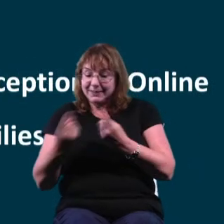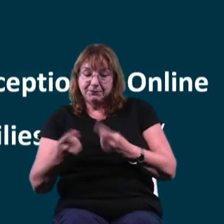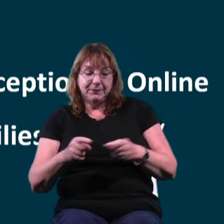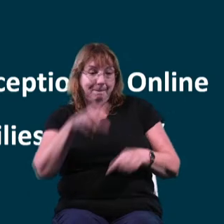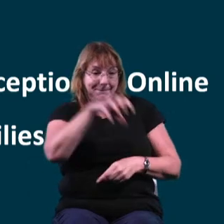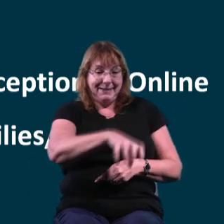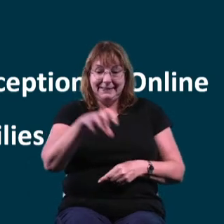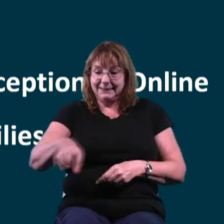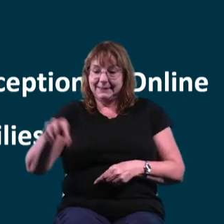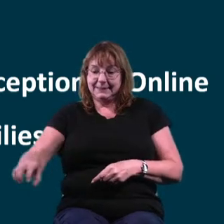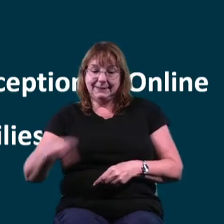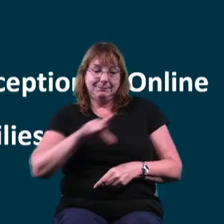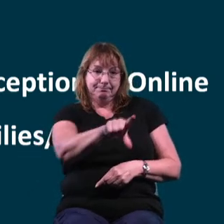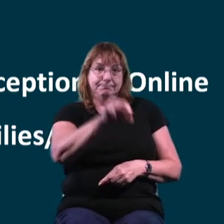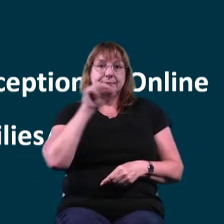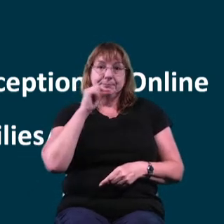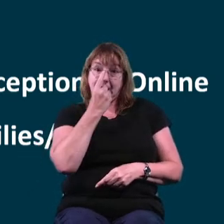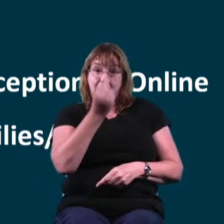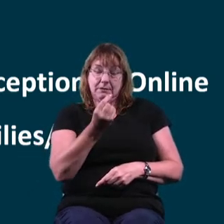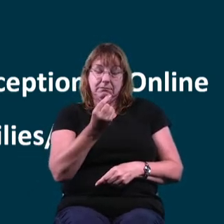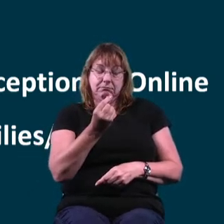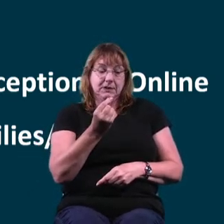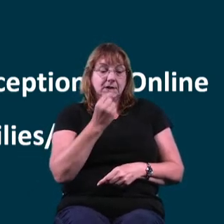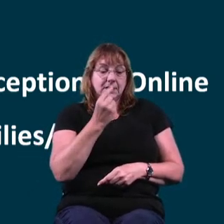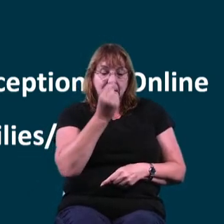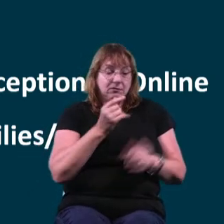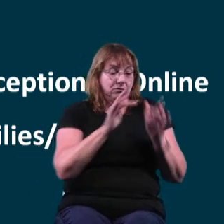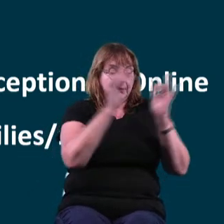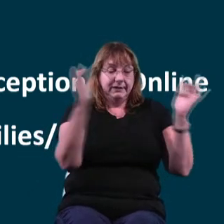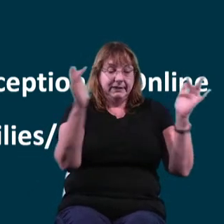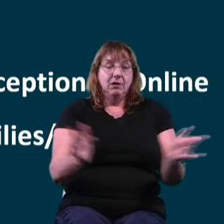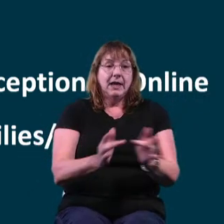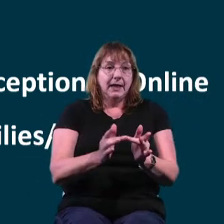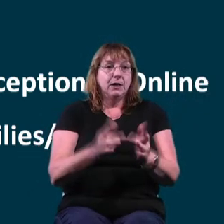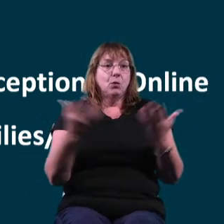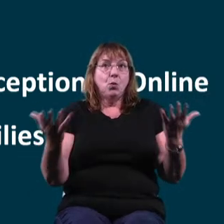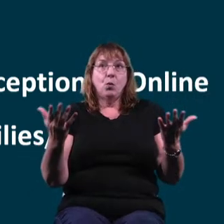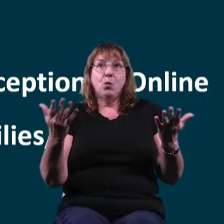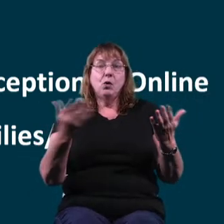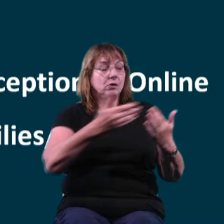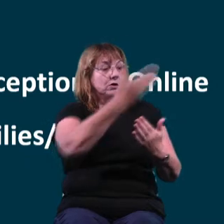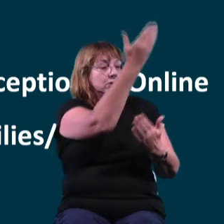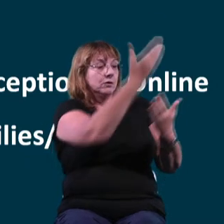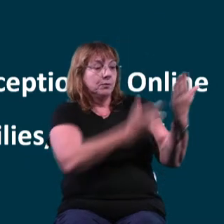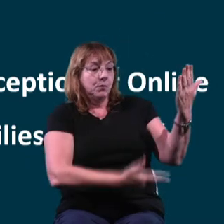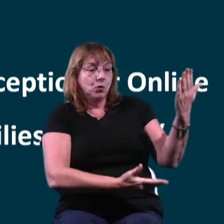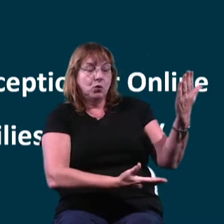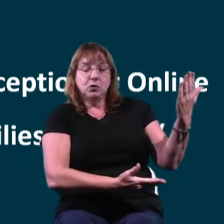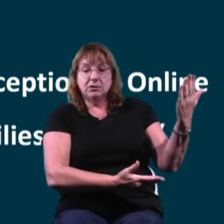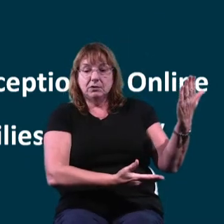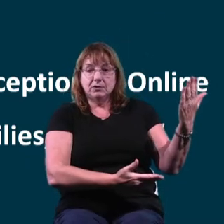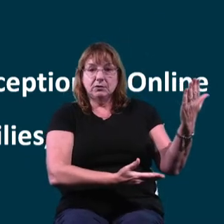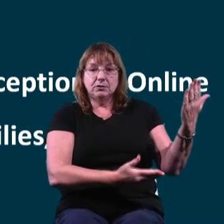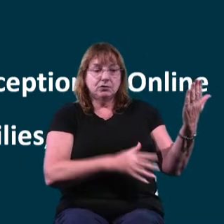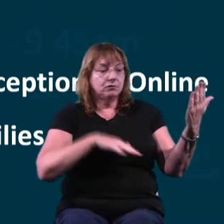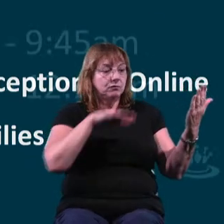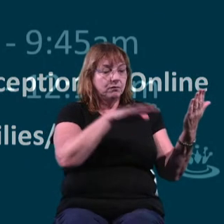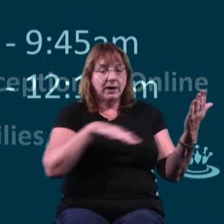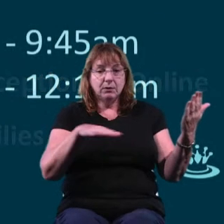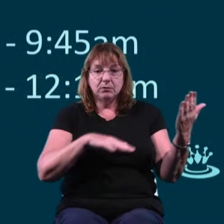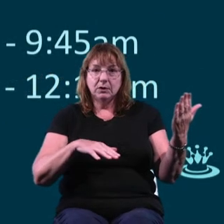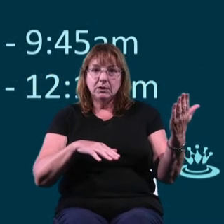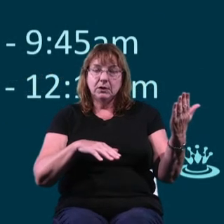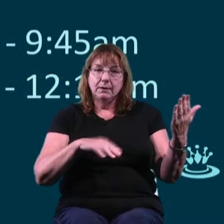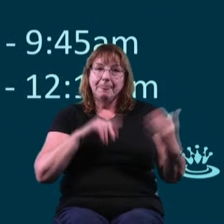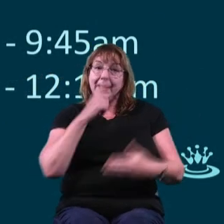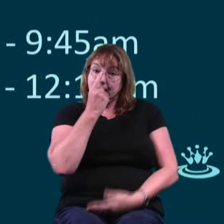that you can find either online or in the various boards around sites. And there's two opportunities to do that. First